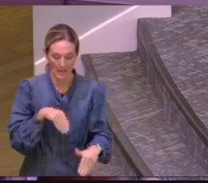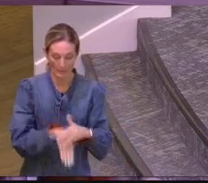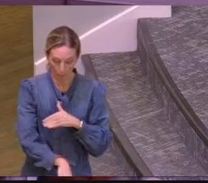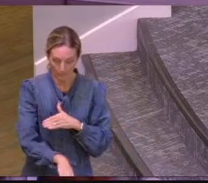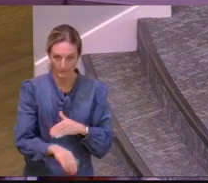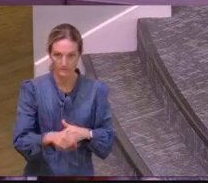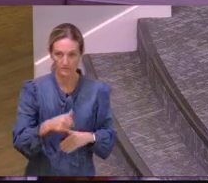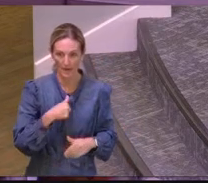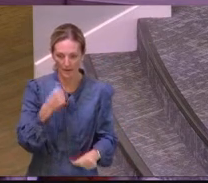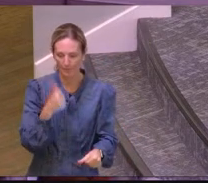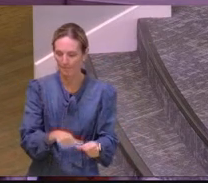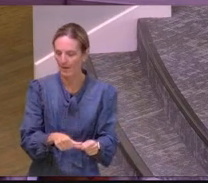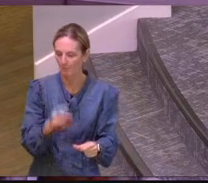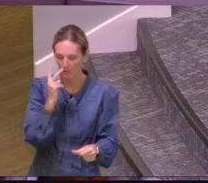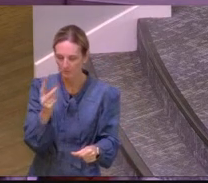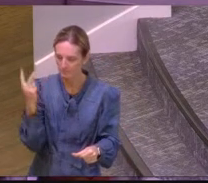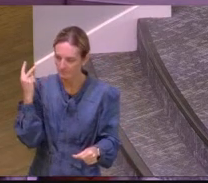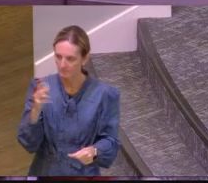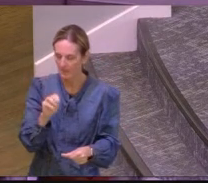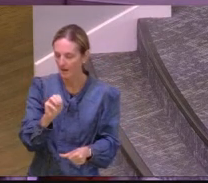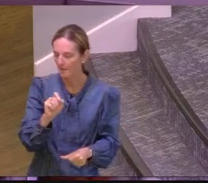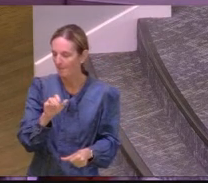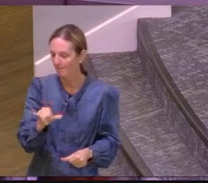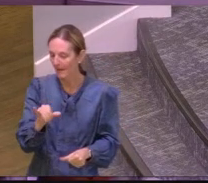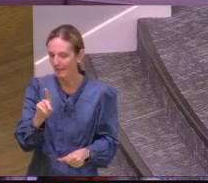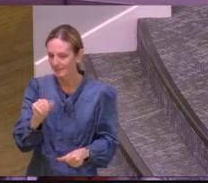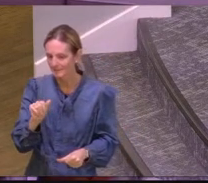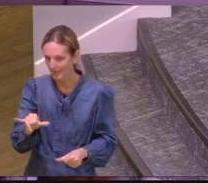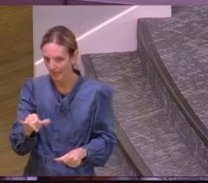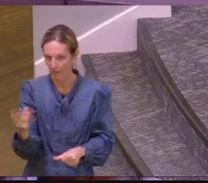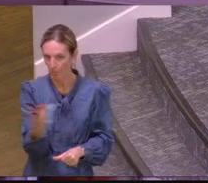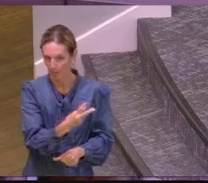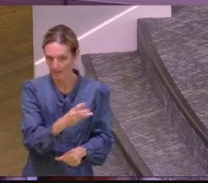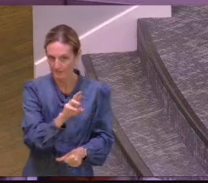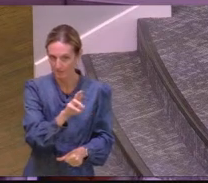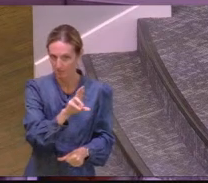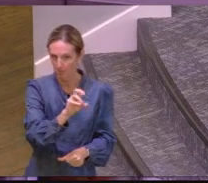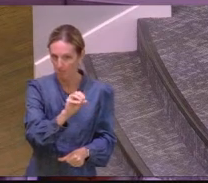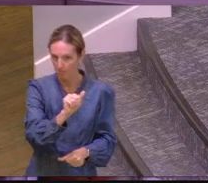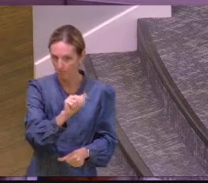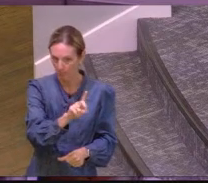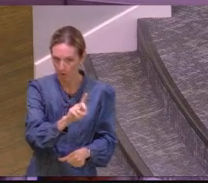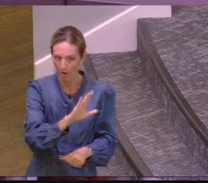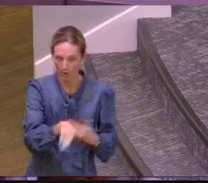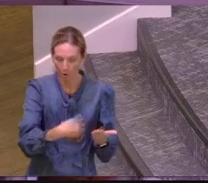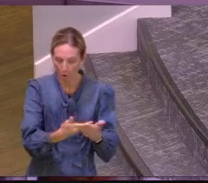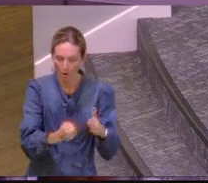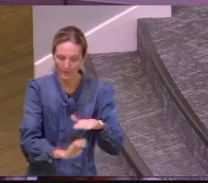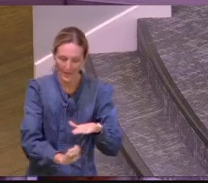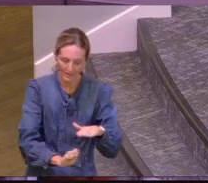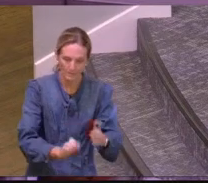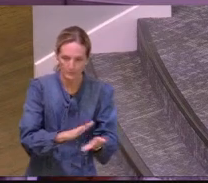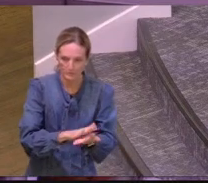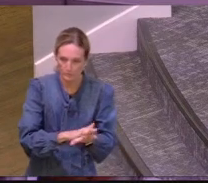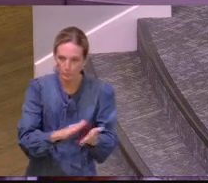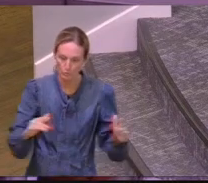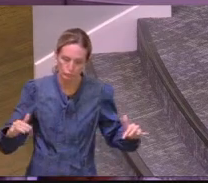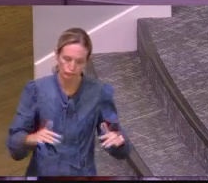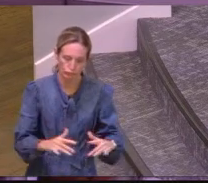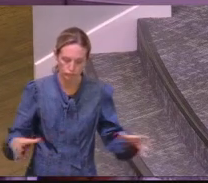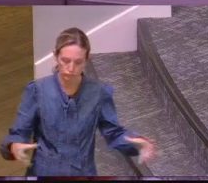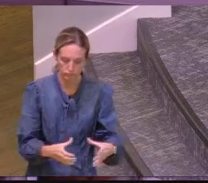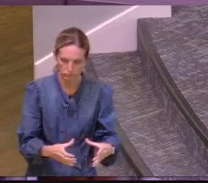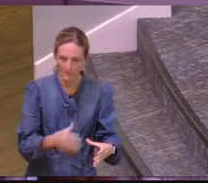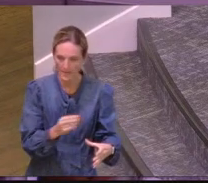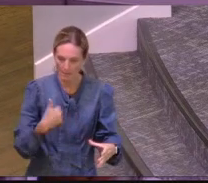I remember May Day at West Brock and how we, all of the elementary schools came together and we had a